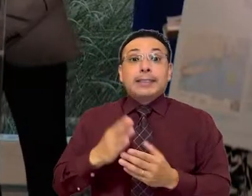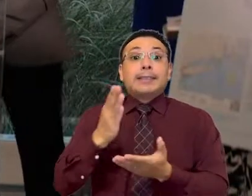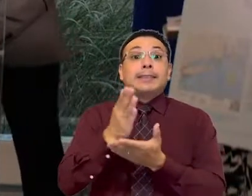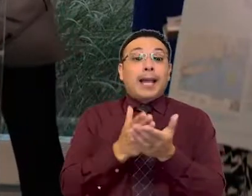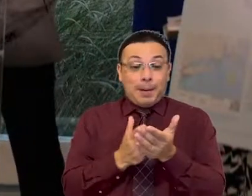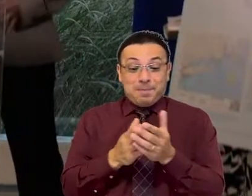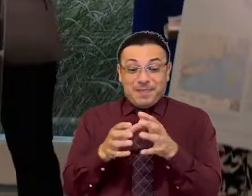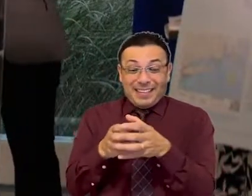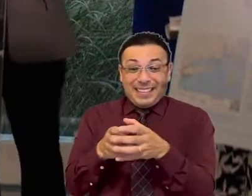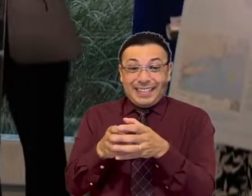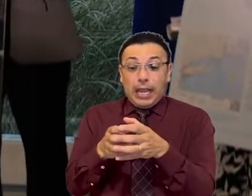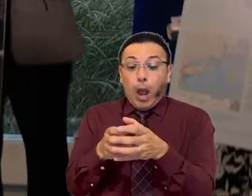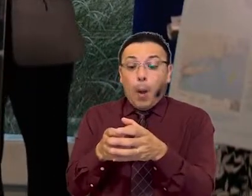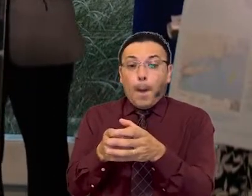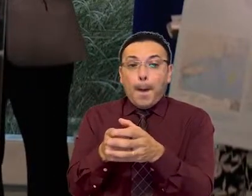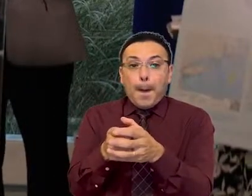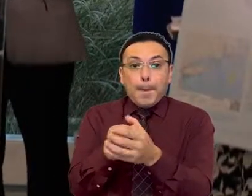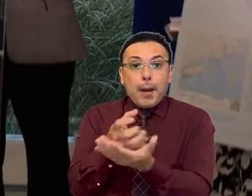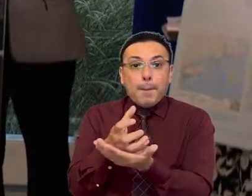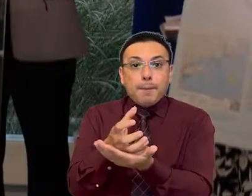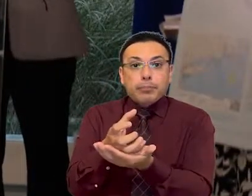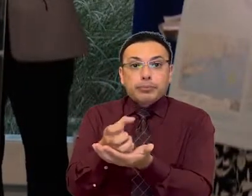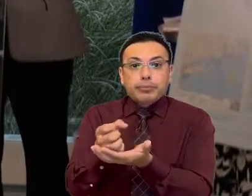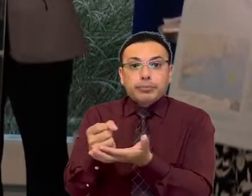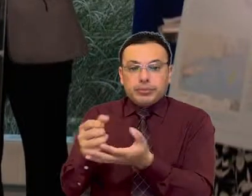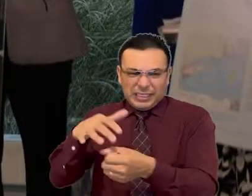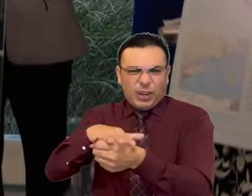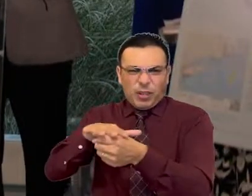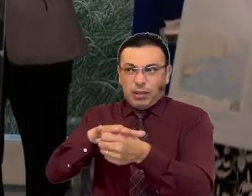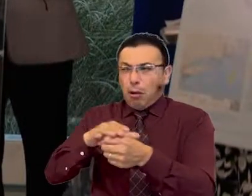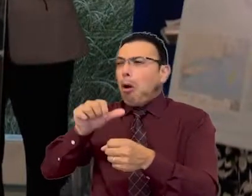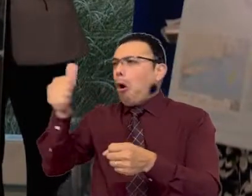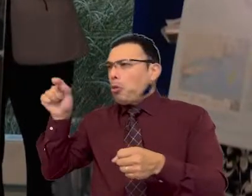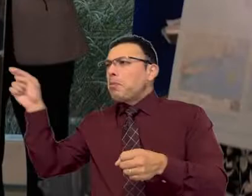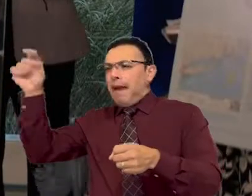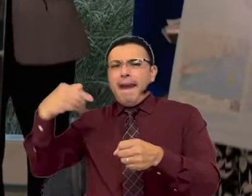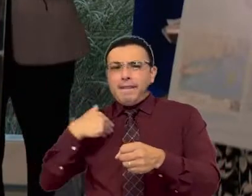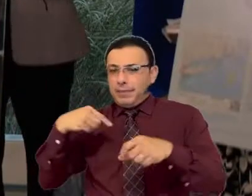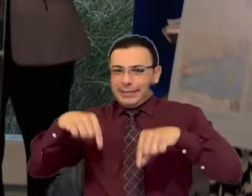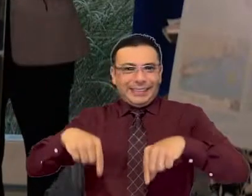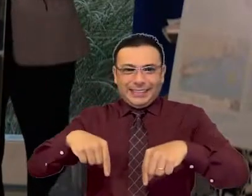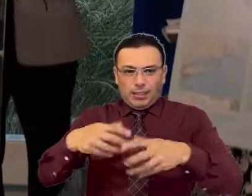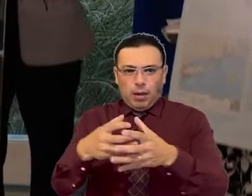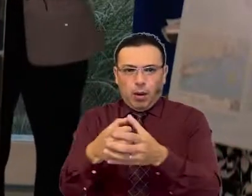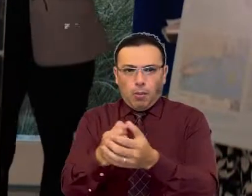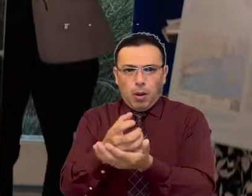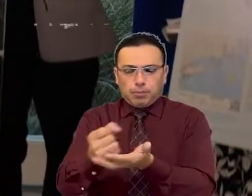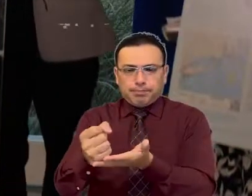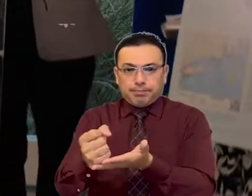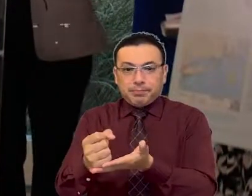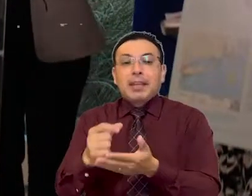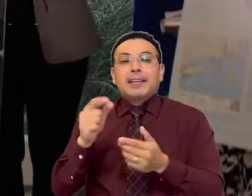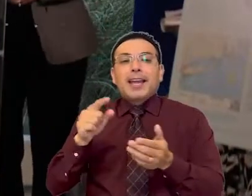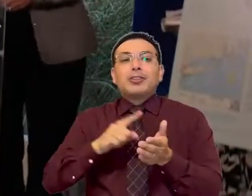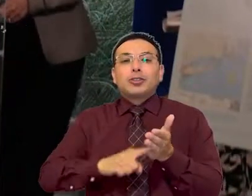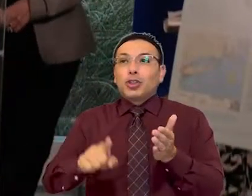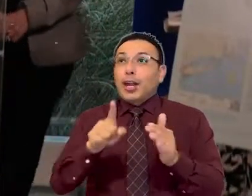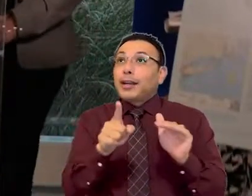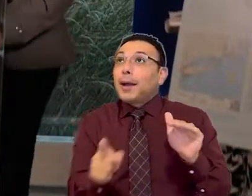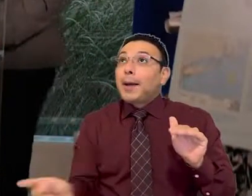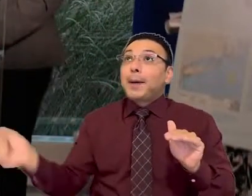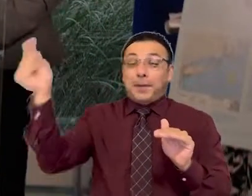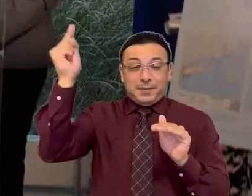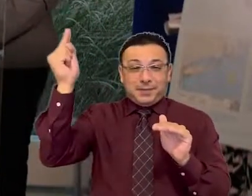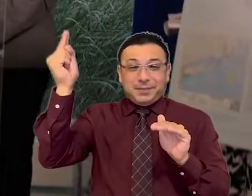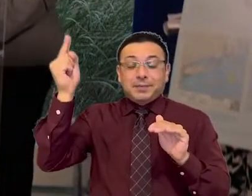extinct. So this is a very powerful area for us. We have an exhibit on our mezzanine, which is above the main floor